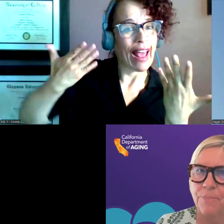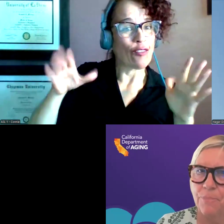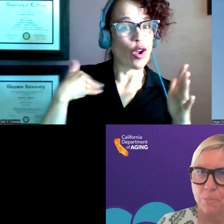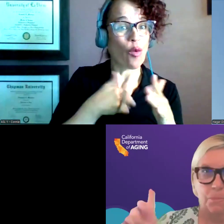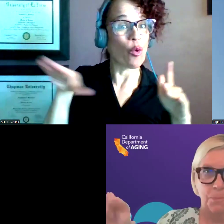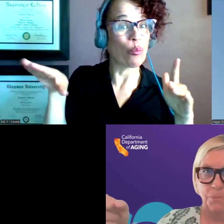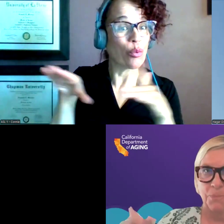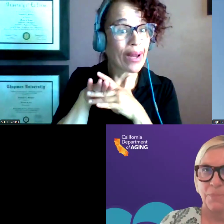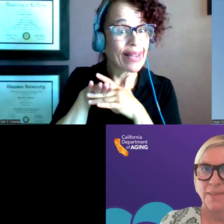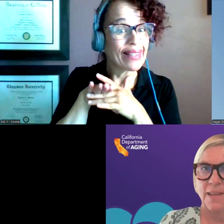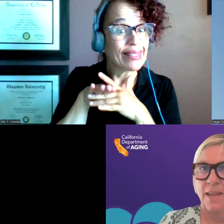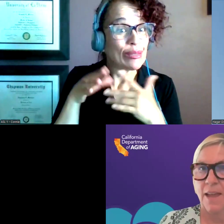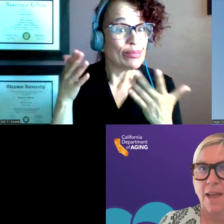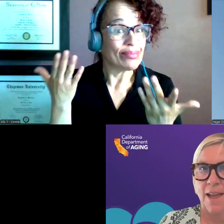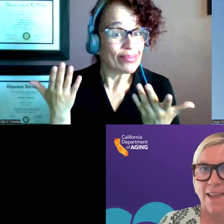break.